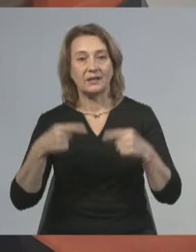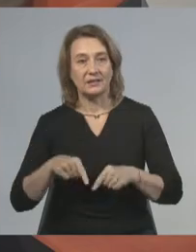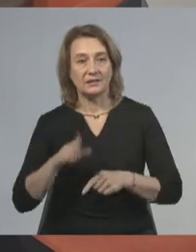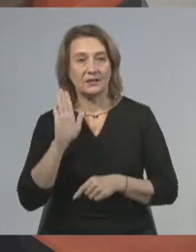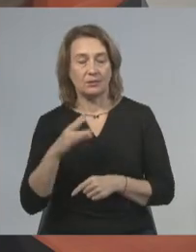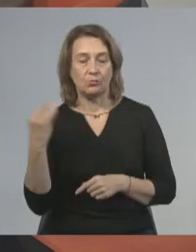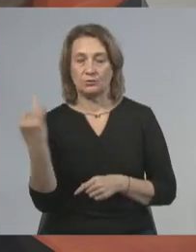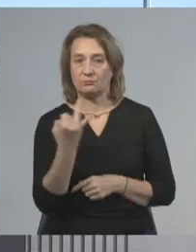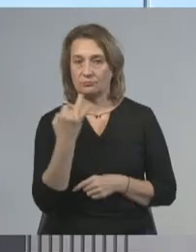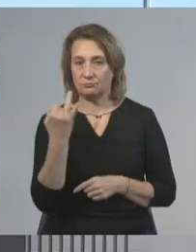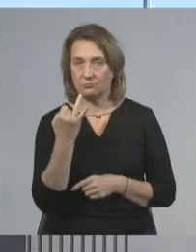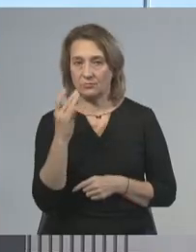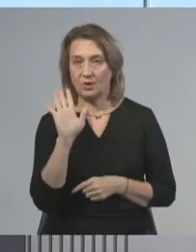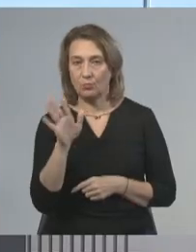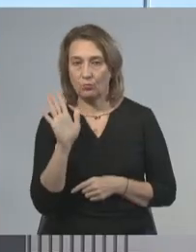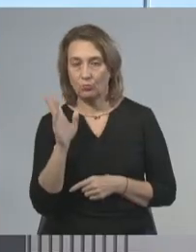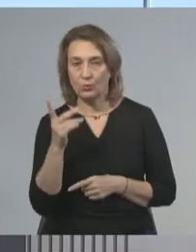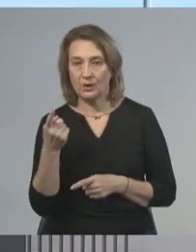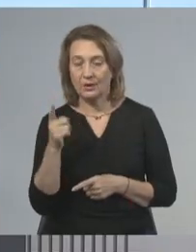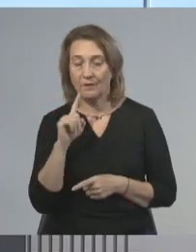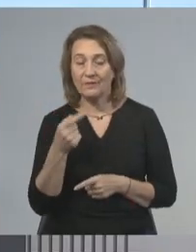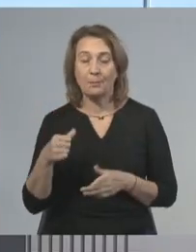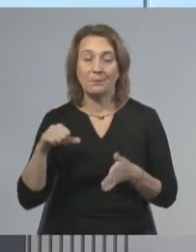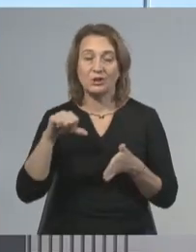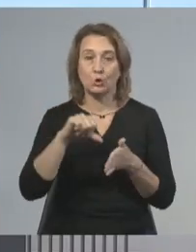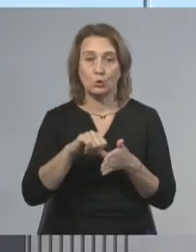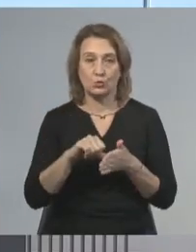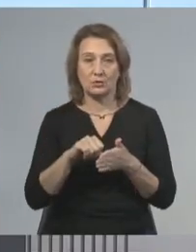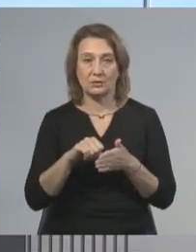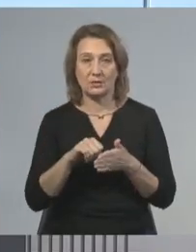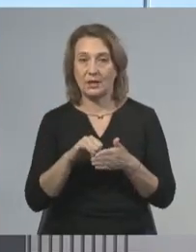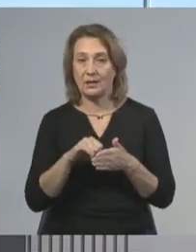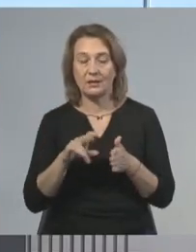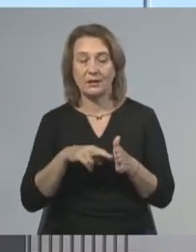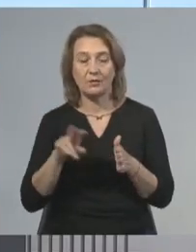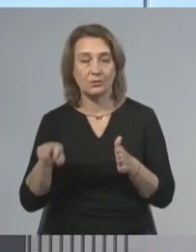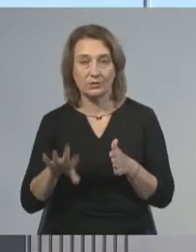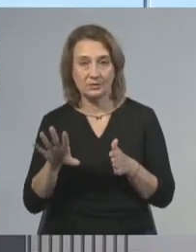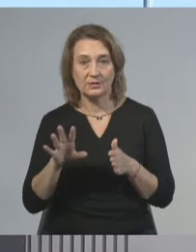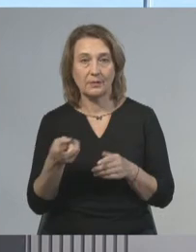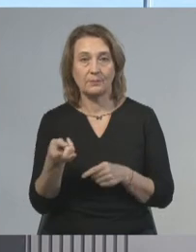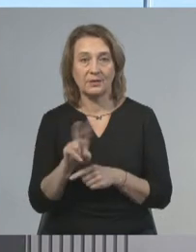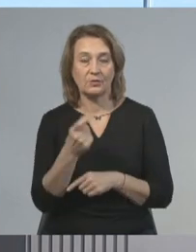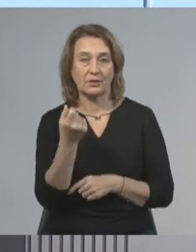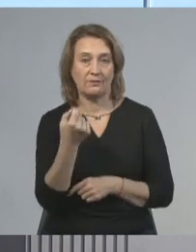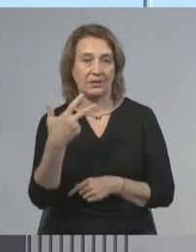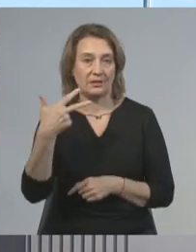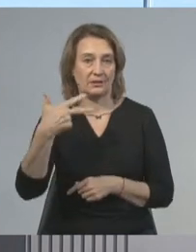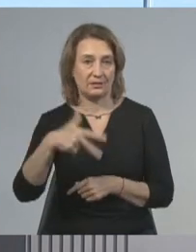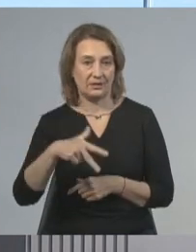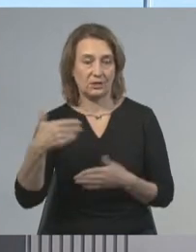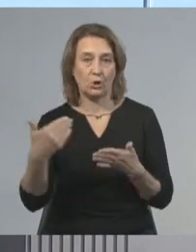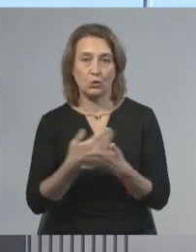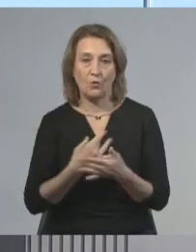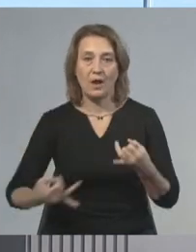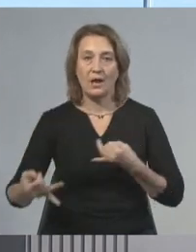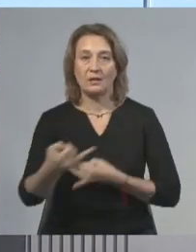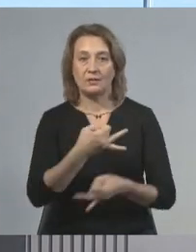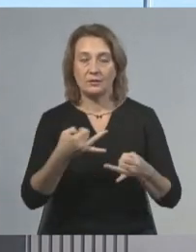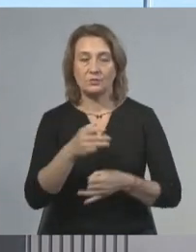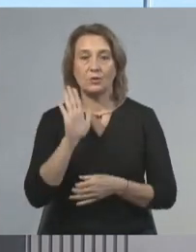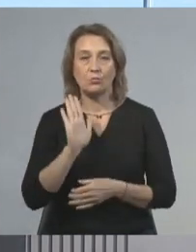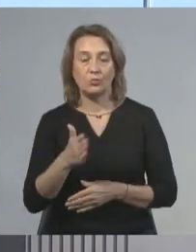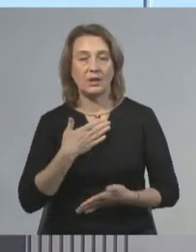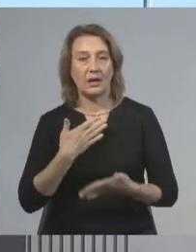europe's ways out of the coronavirus crisis we'll have with us a lot of international experts so please join us later